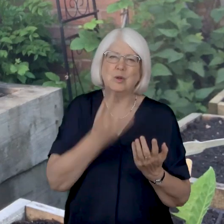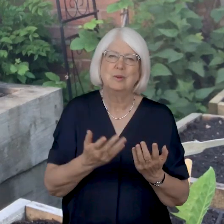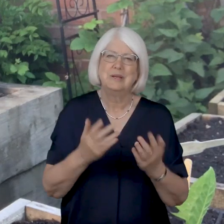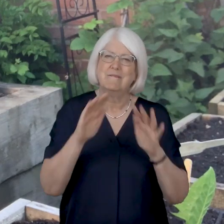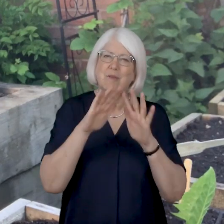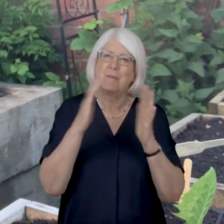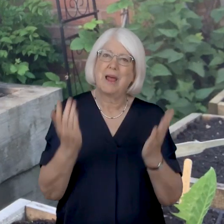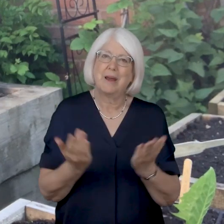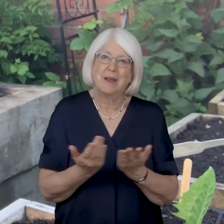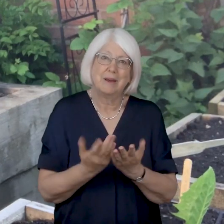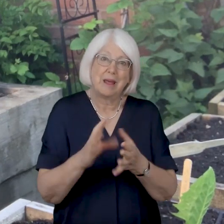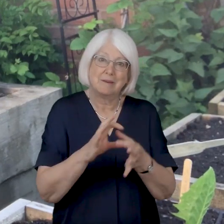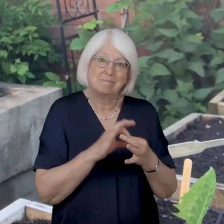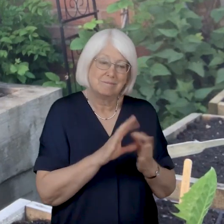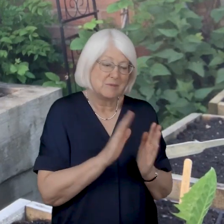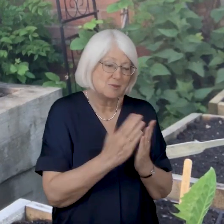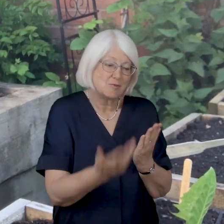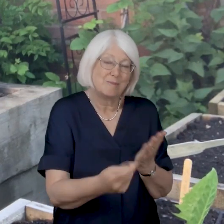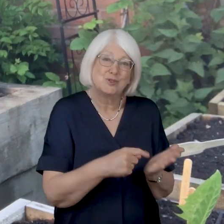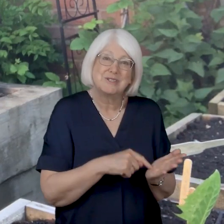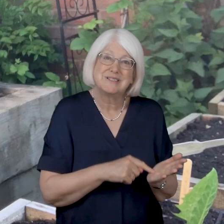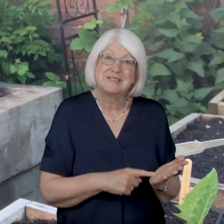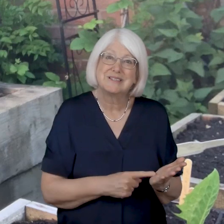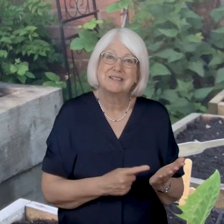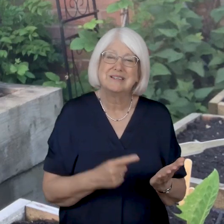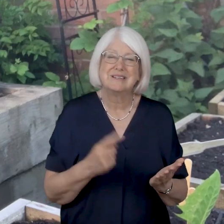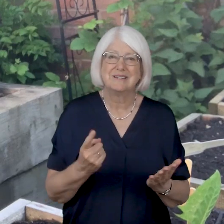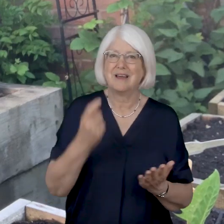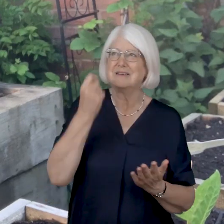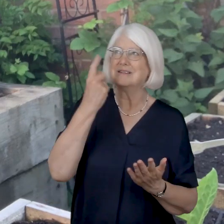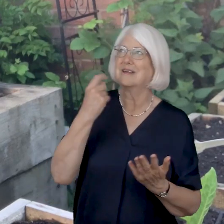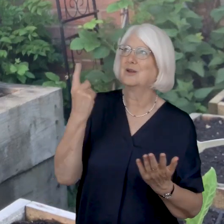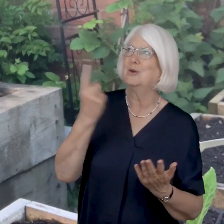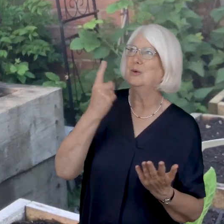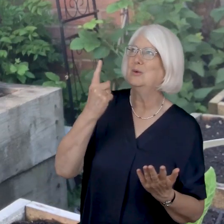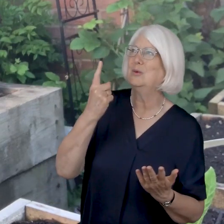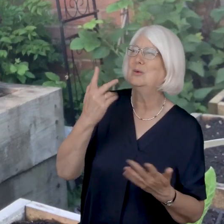planet and understand who we're truly called to be.